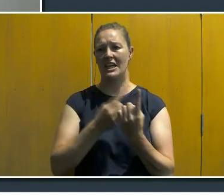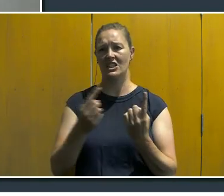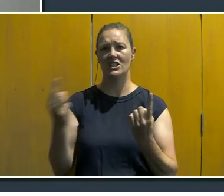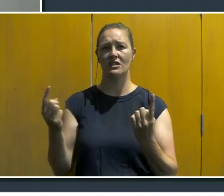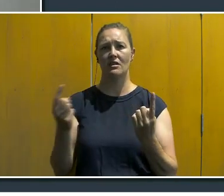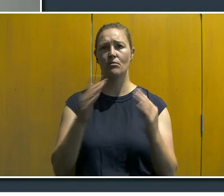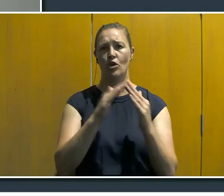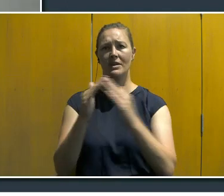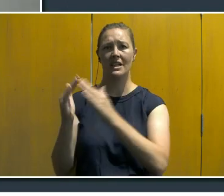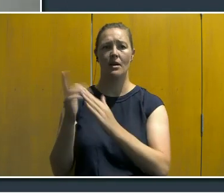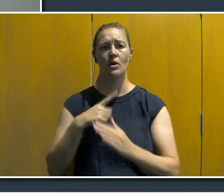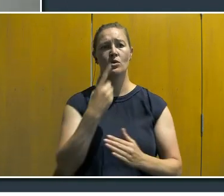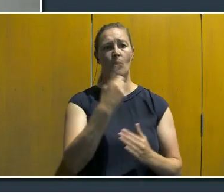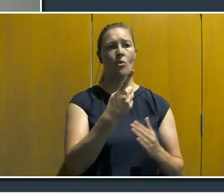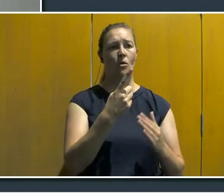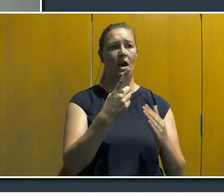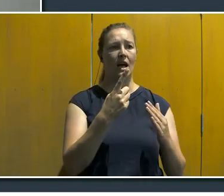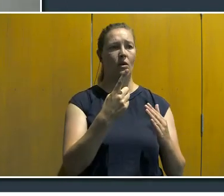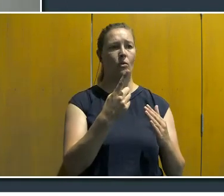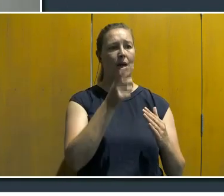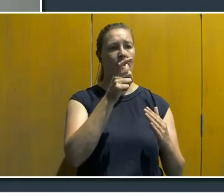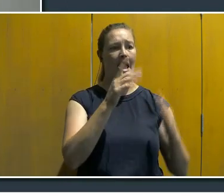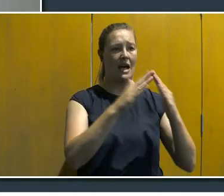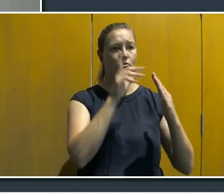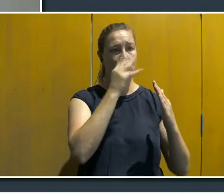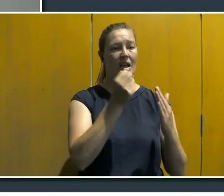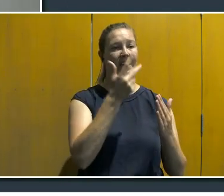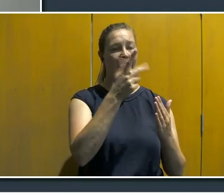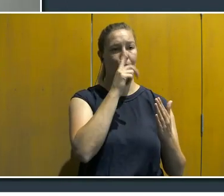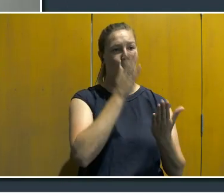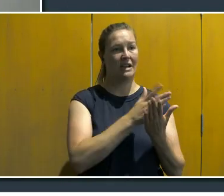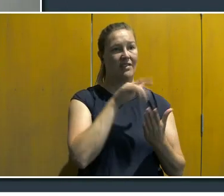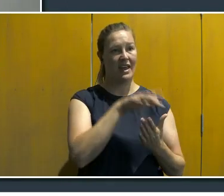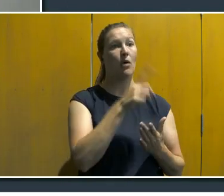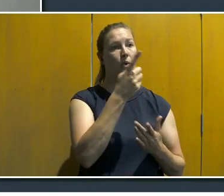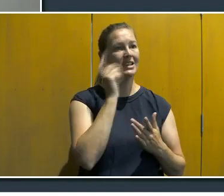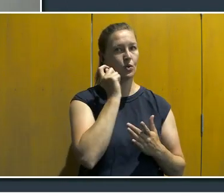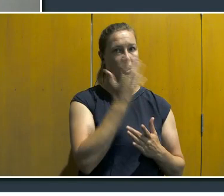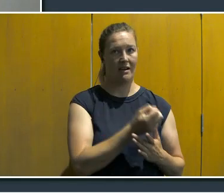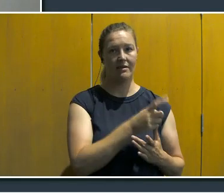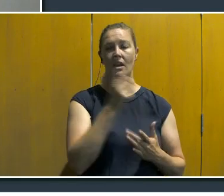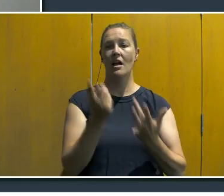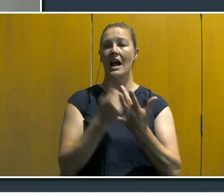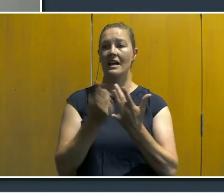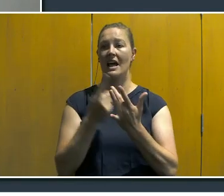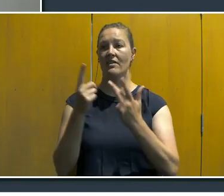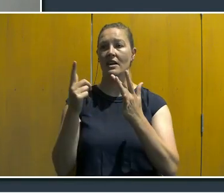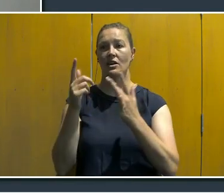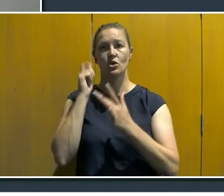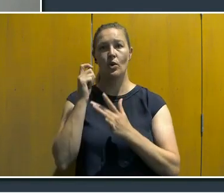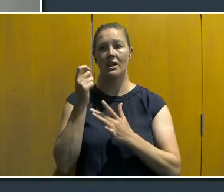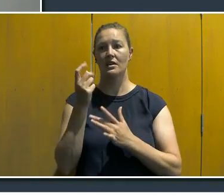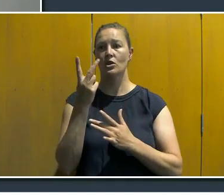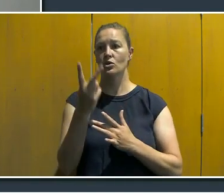have a house with one toilet and 8 people living in it, and you can have another house with 2 toilets and there's only